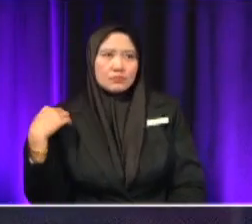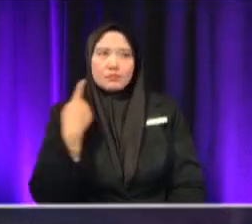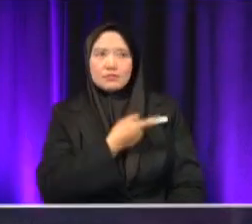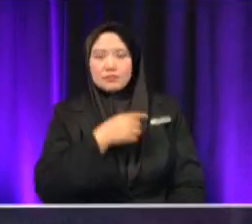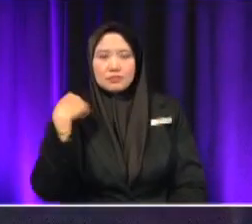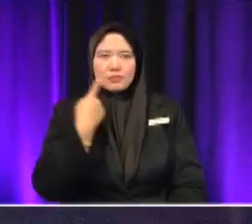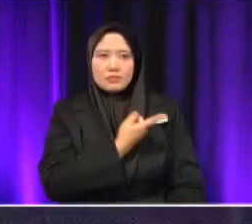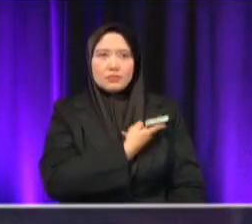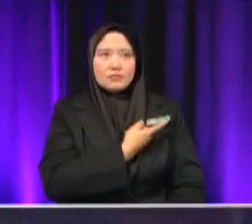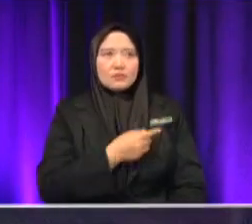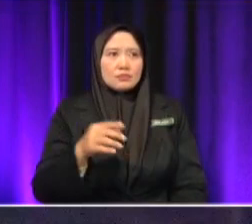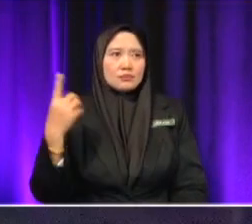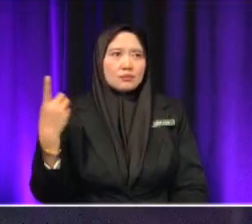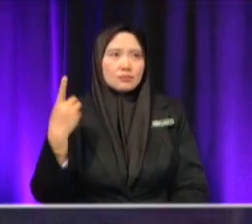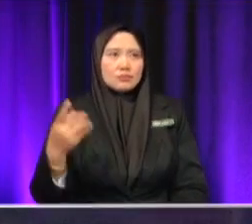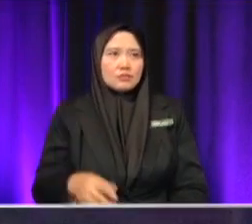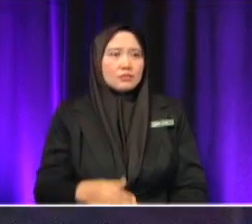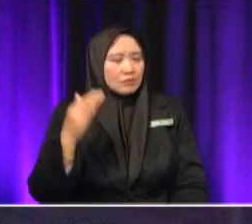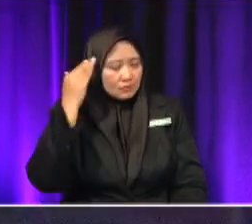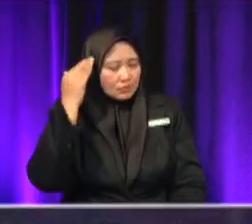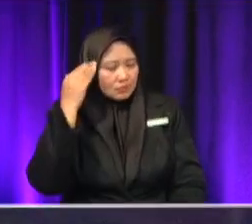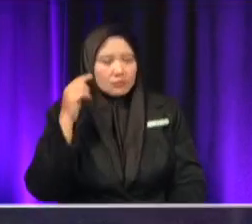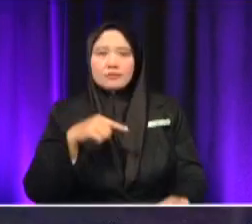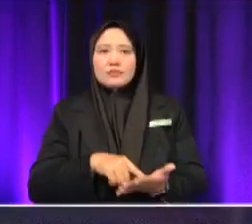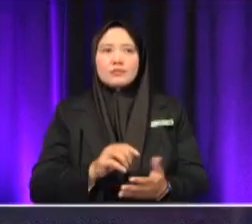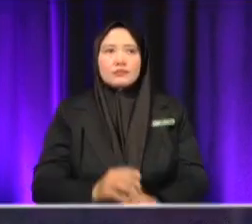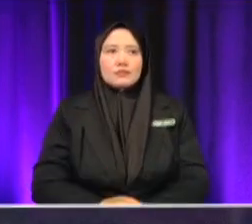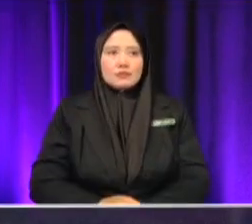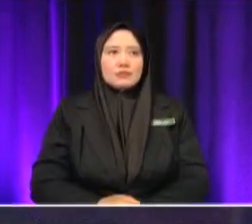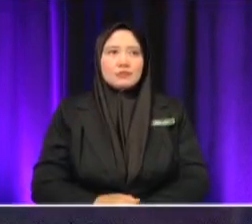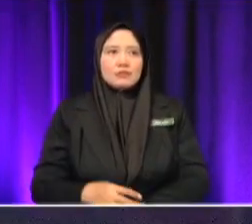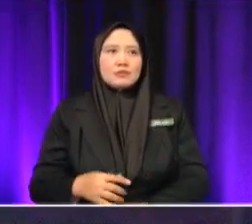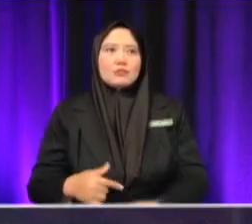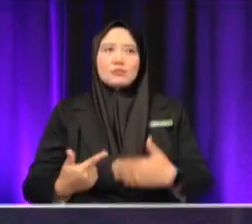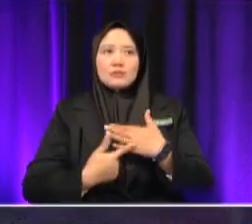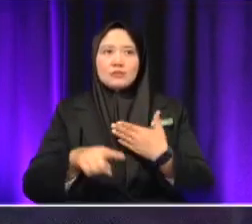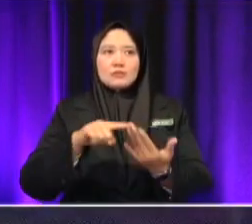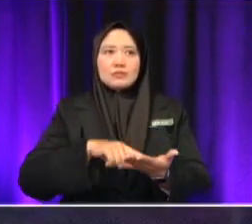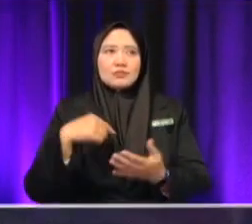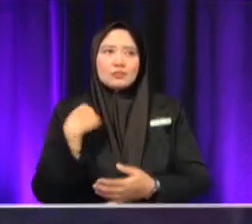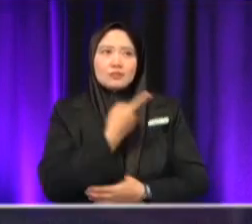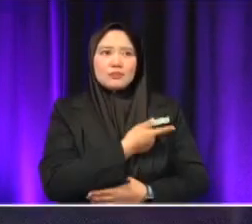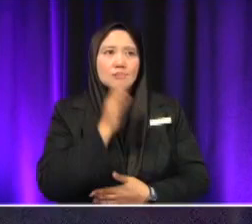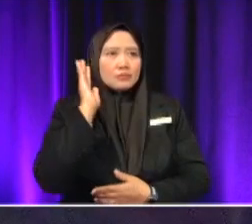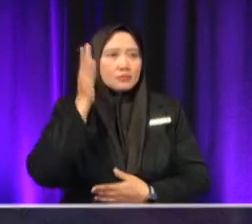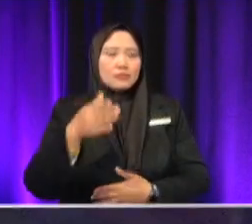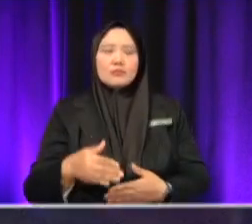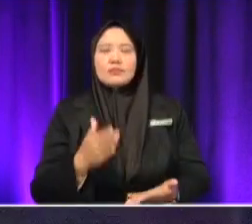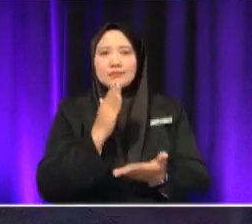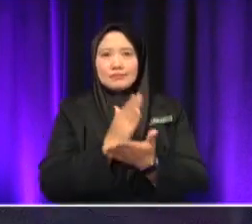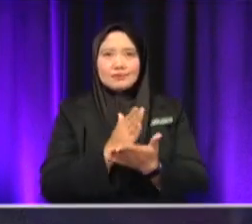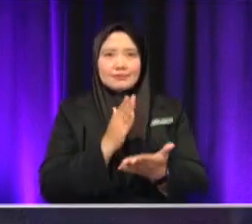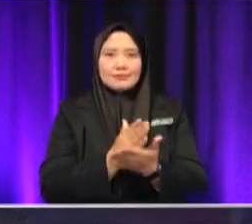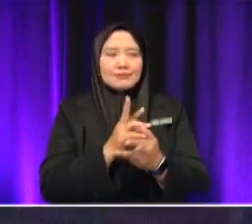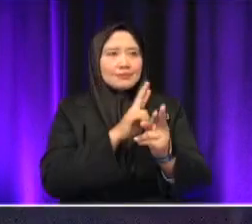for help from them. Now, that was focused on reading skills. After this, we have more to come, but we're going to go for a short break first, and we'll be right back